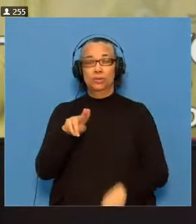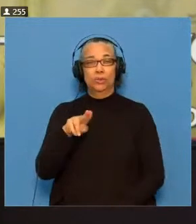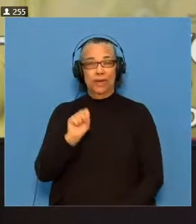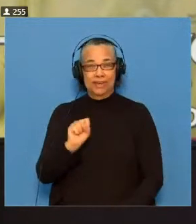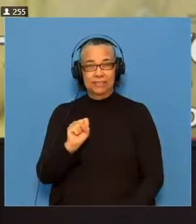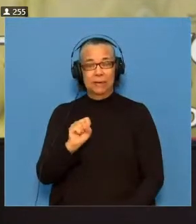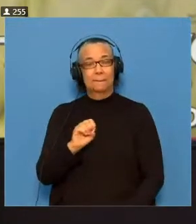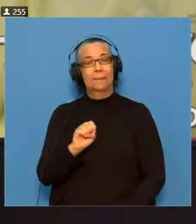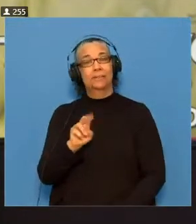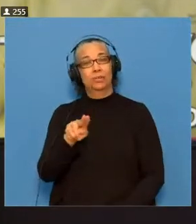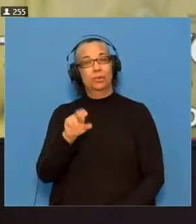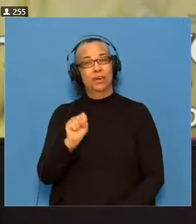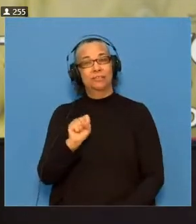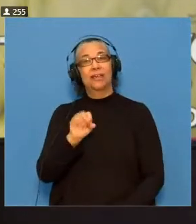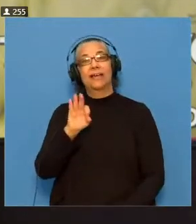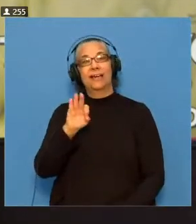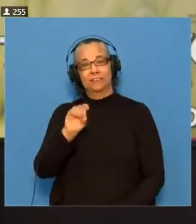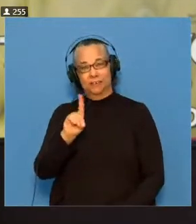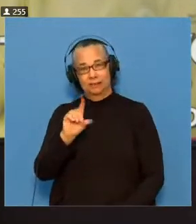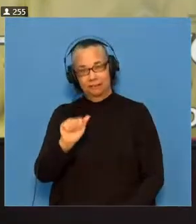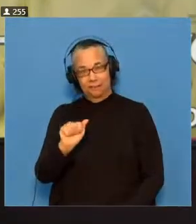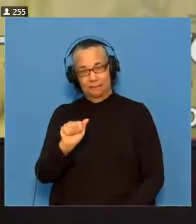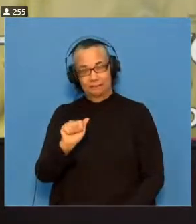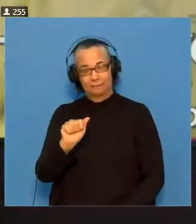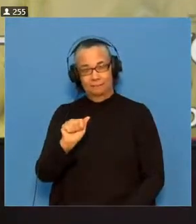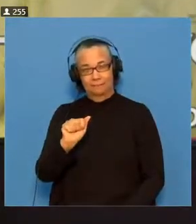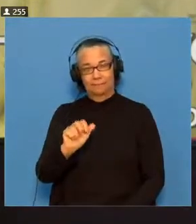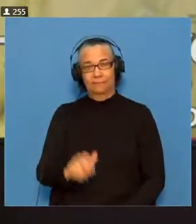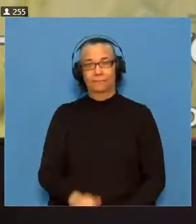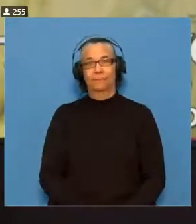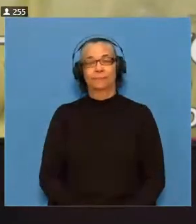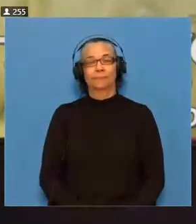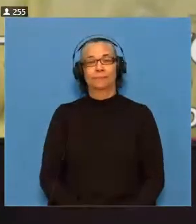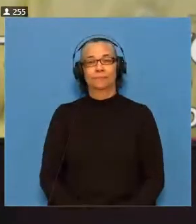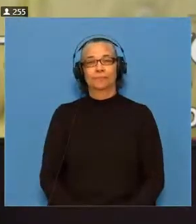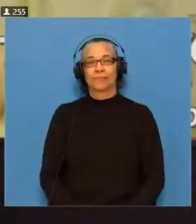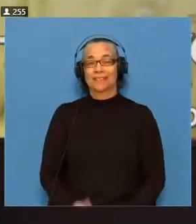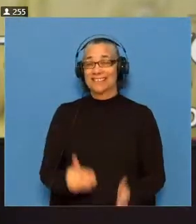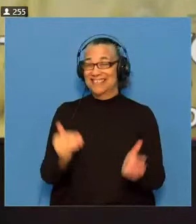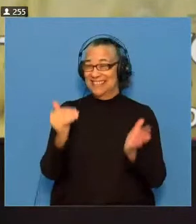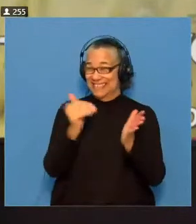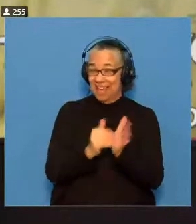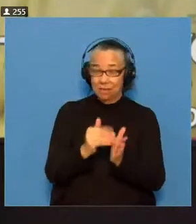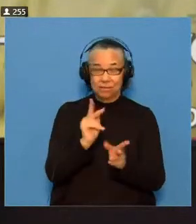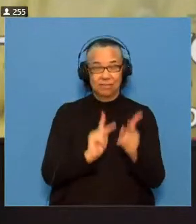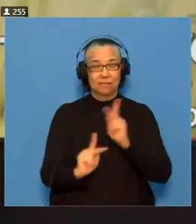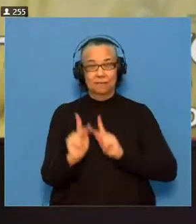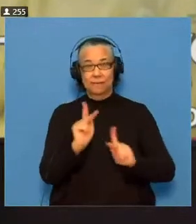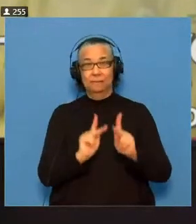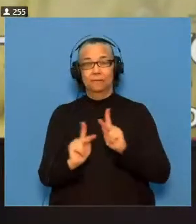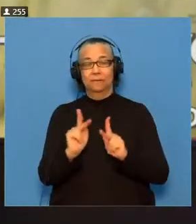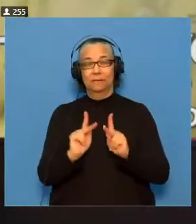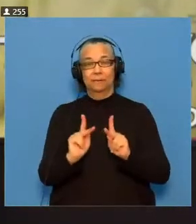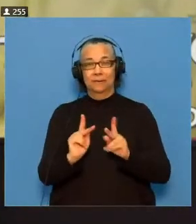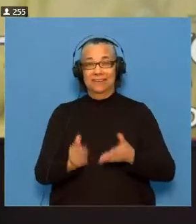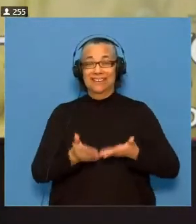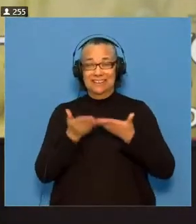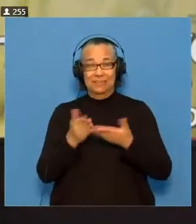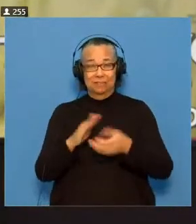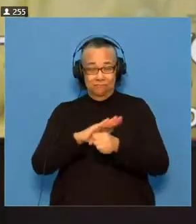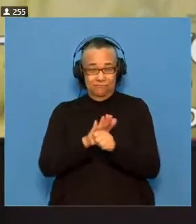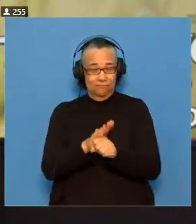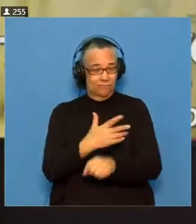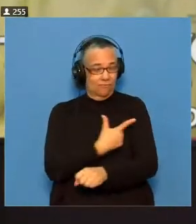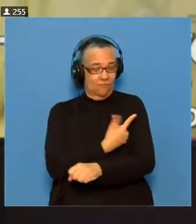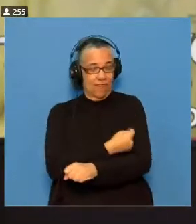United States Food and Drug Administration. Thousands of people have been given a COVID-19 vaccine